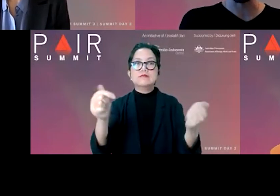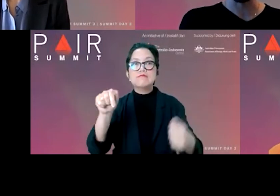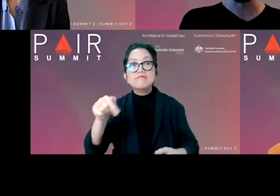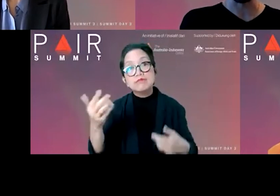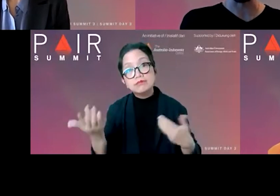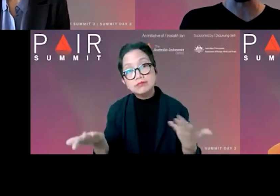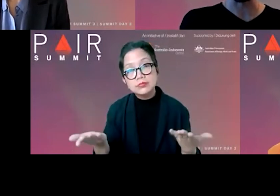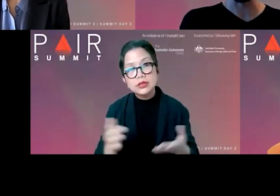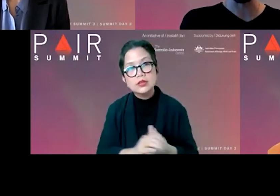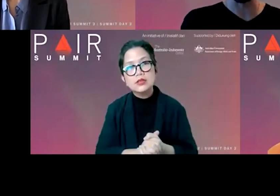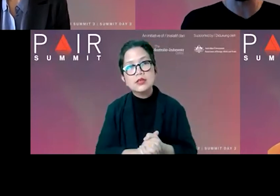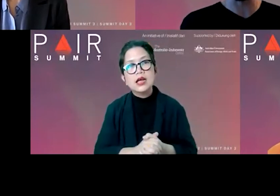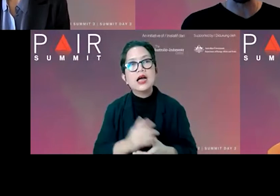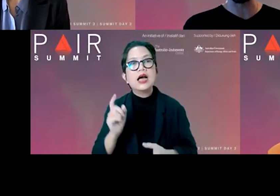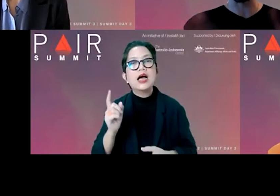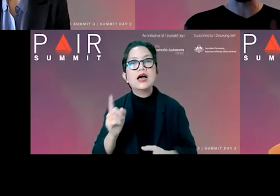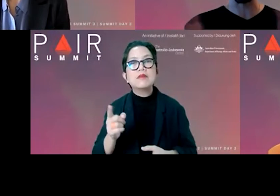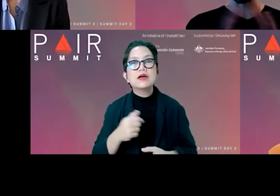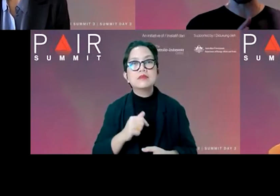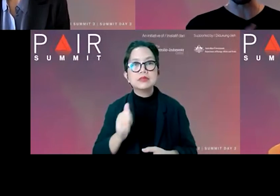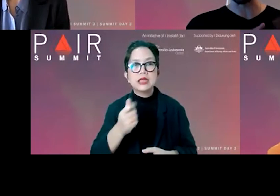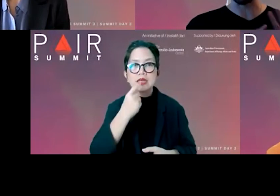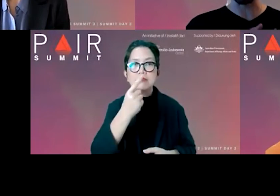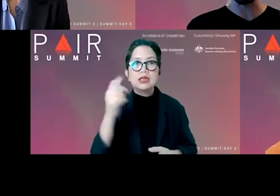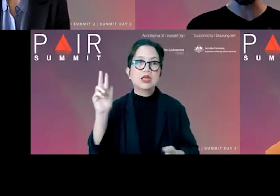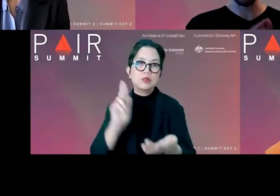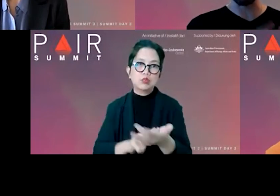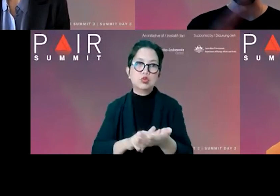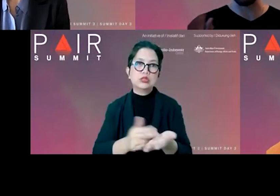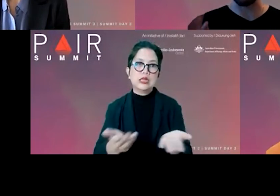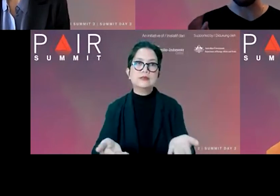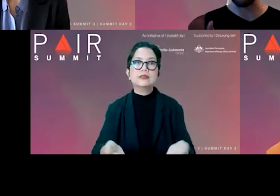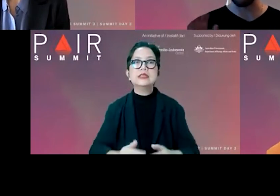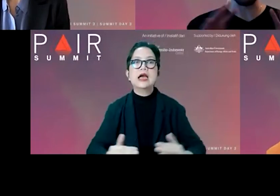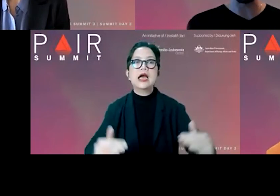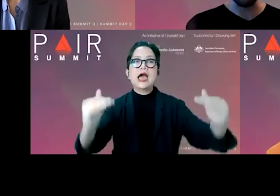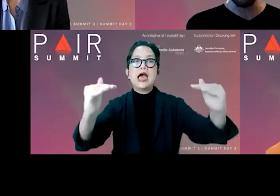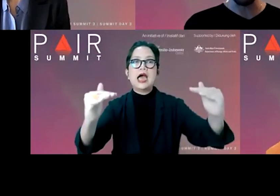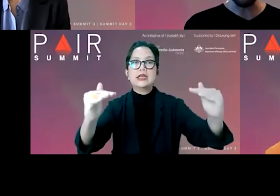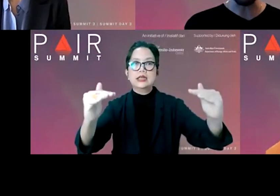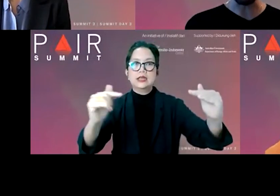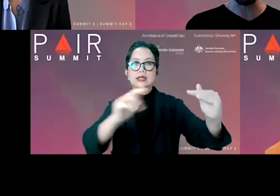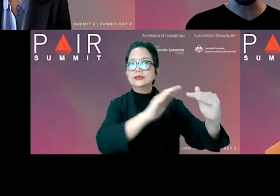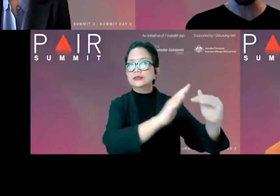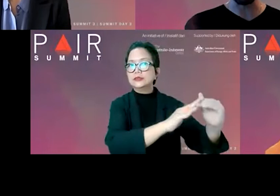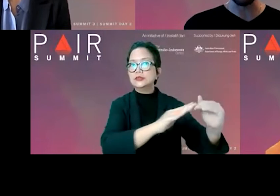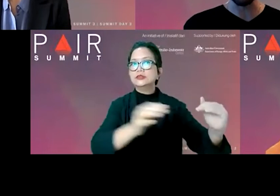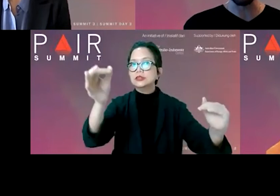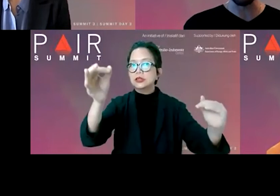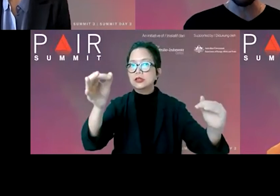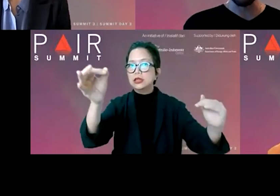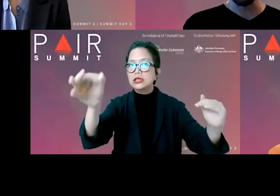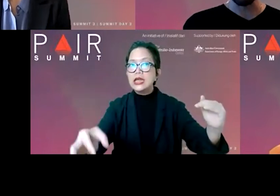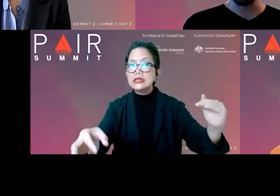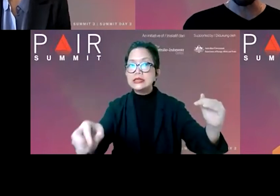decision? If you segregate, let's say, rural and urban areas,